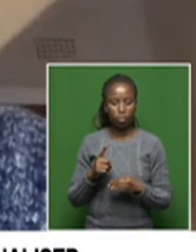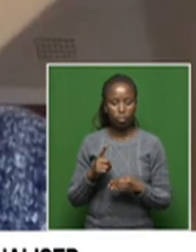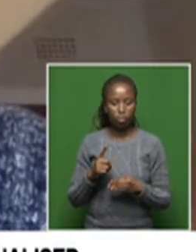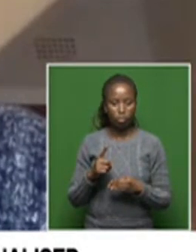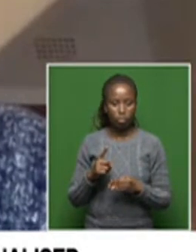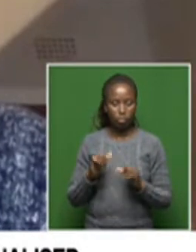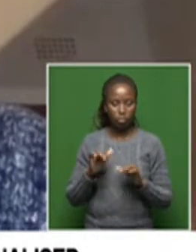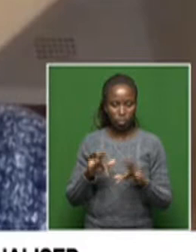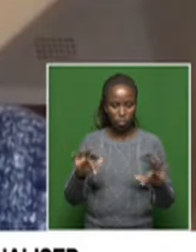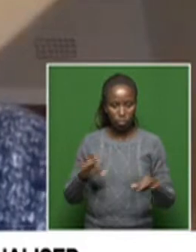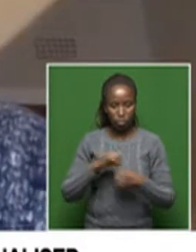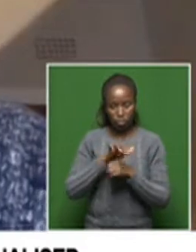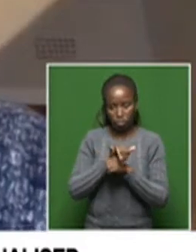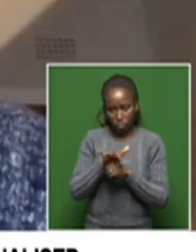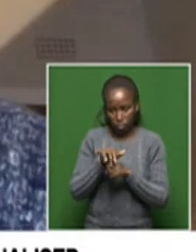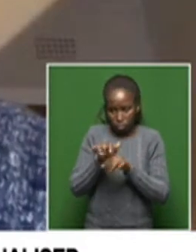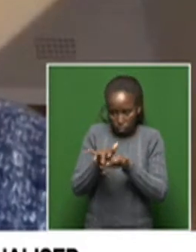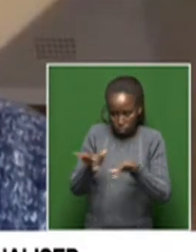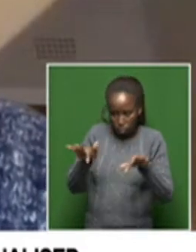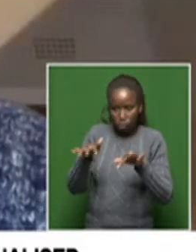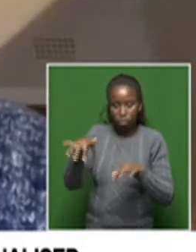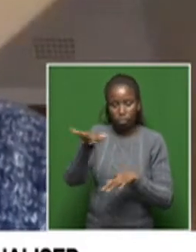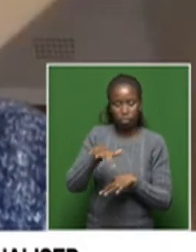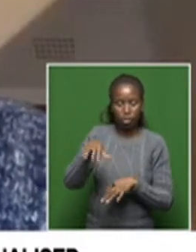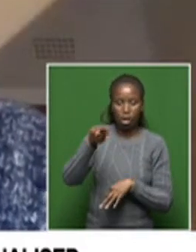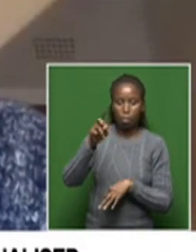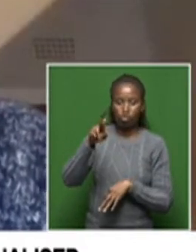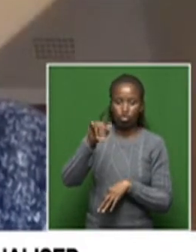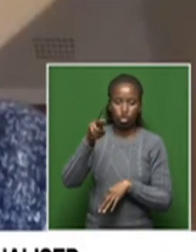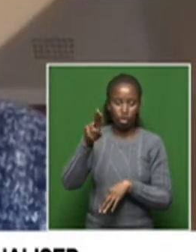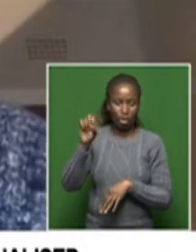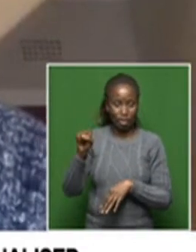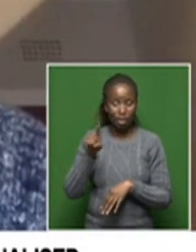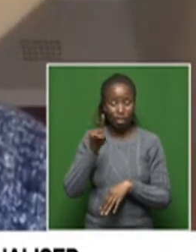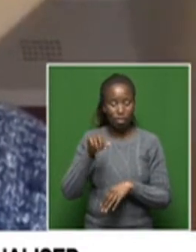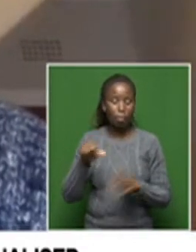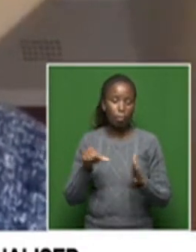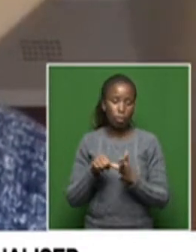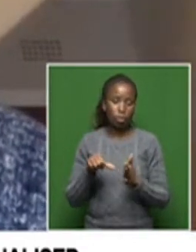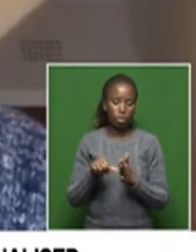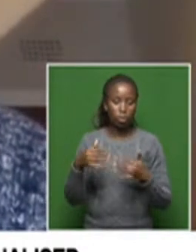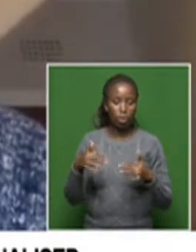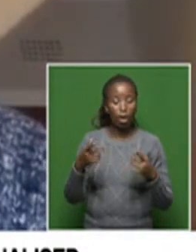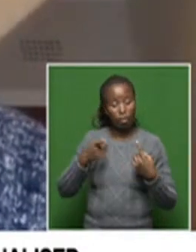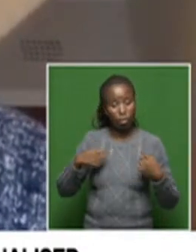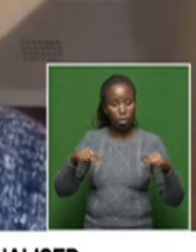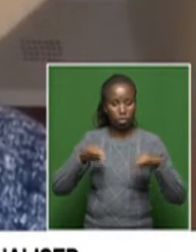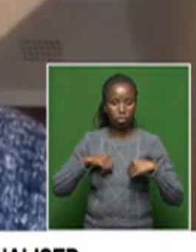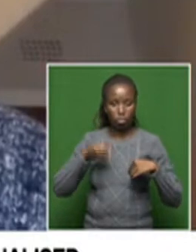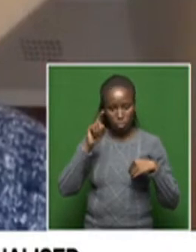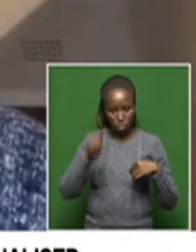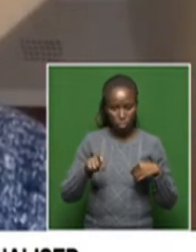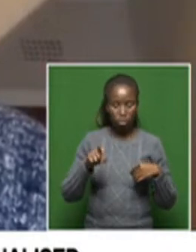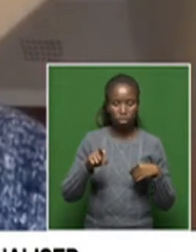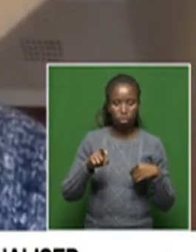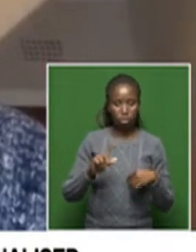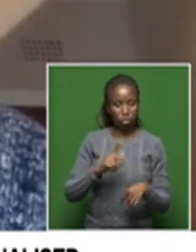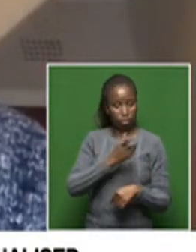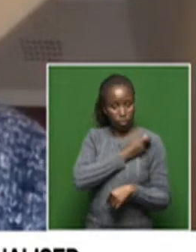in Seychelles and Mauritius. And this is why it's so important for us to actually really tailor our